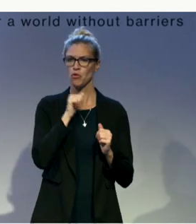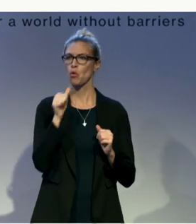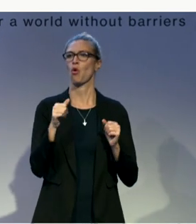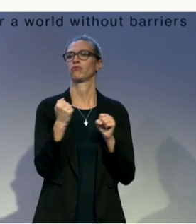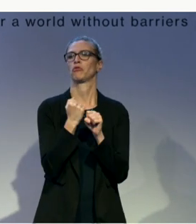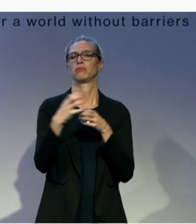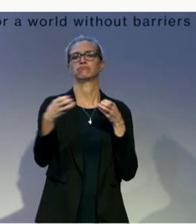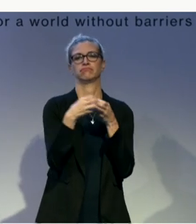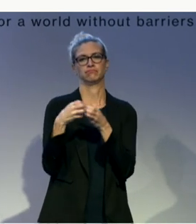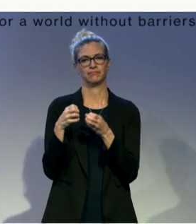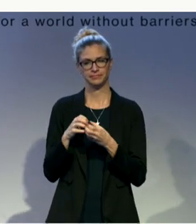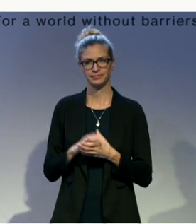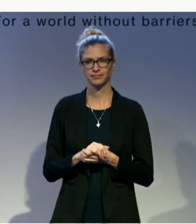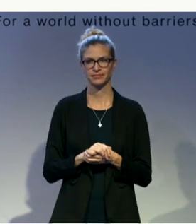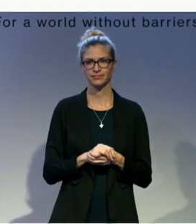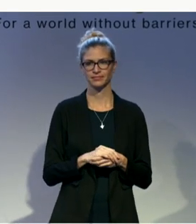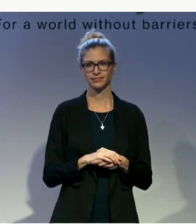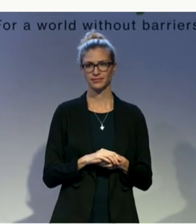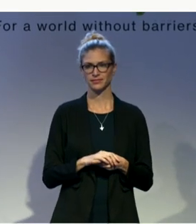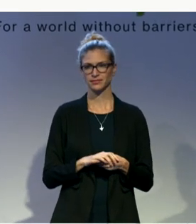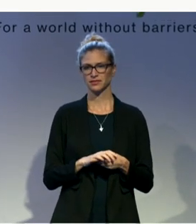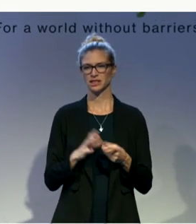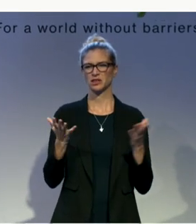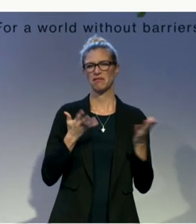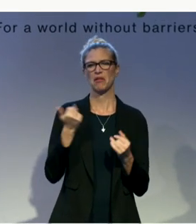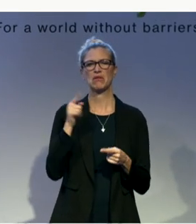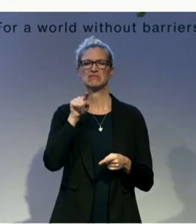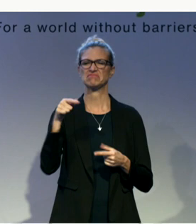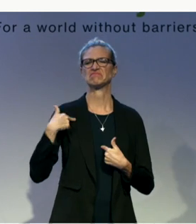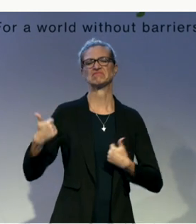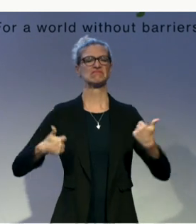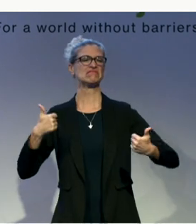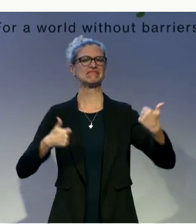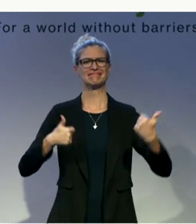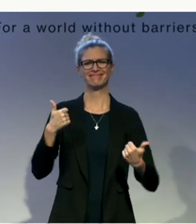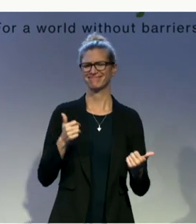amongst also service providers we are fighting each other. No, I think that that's it's a very important message.